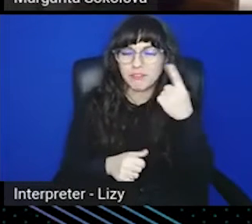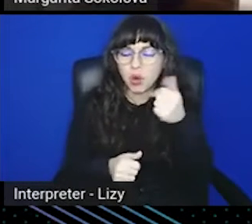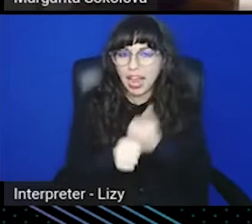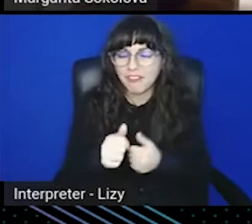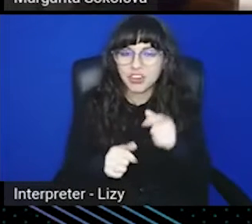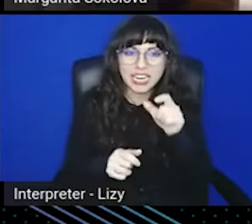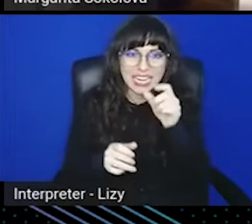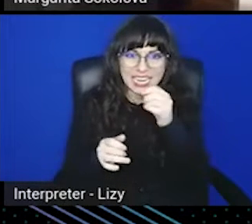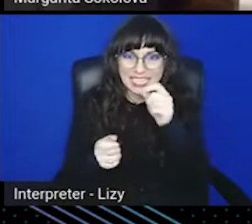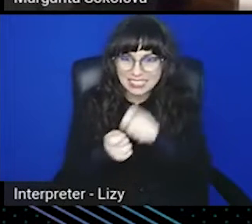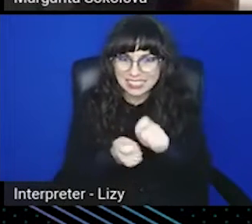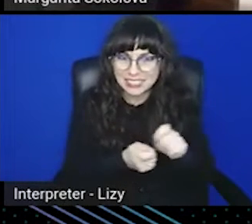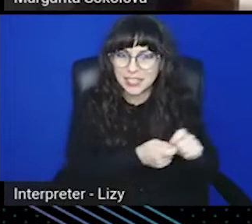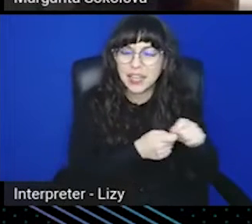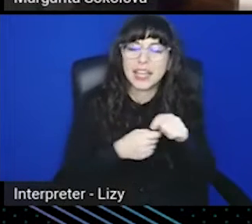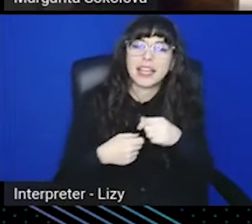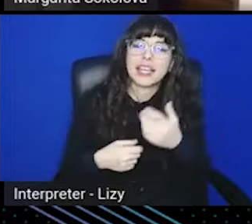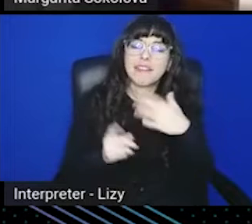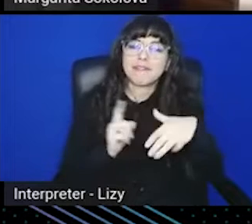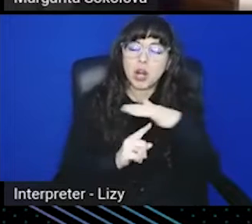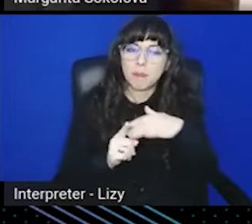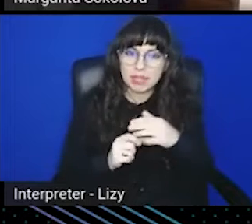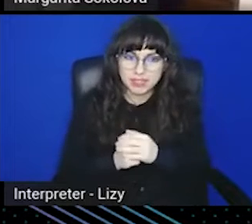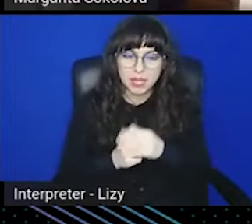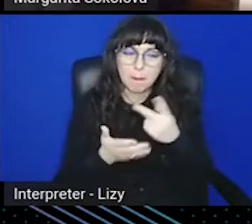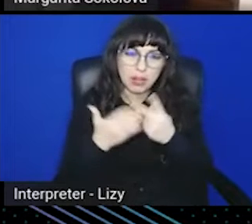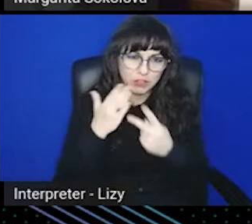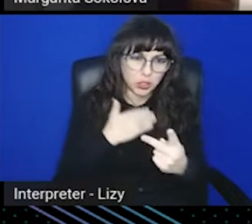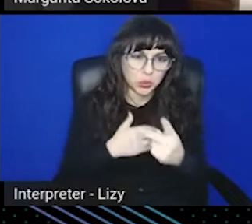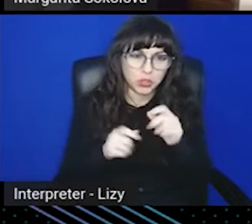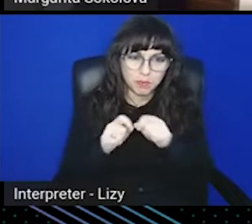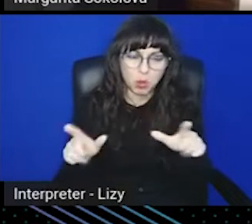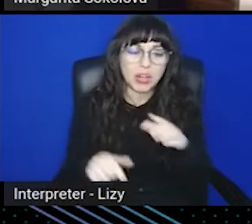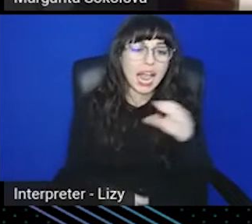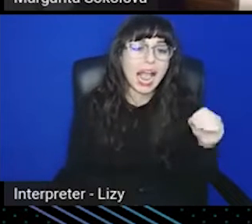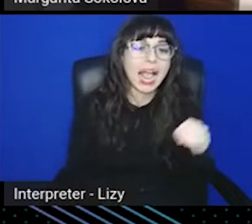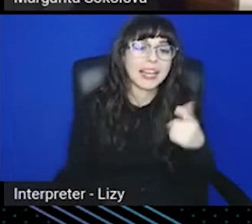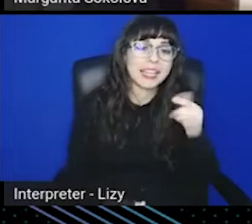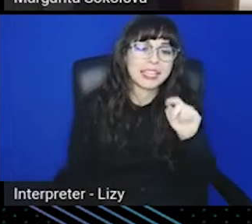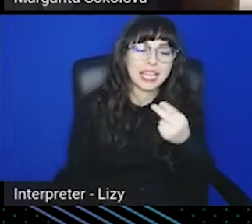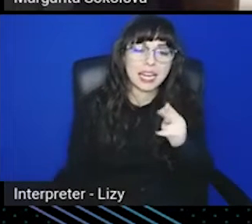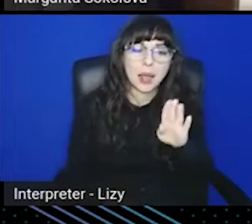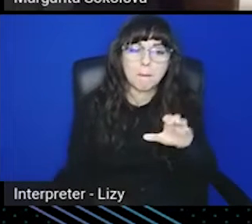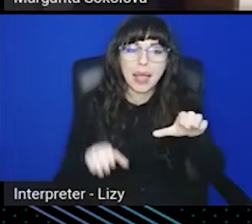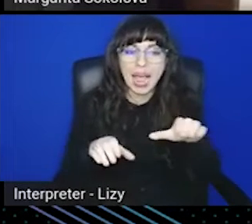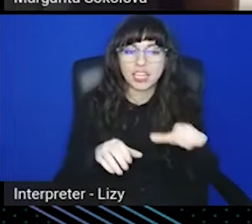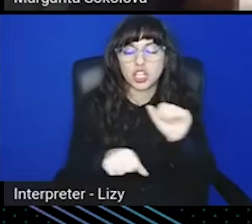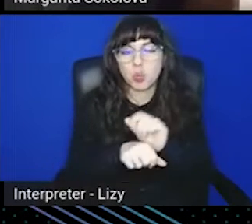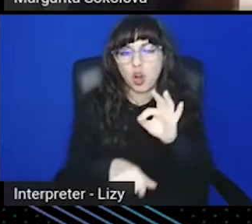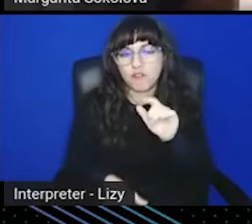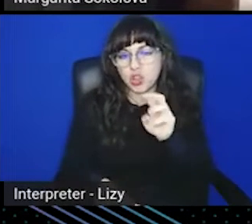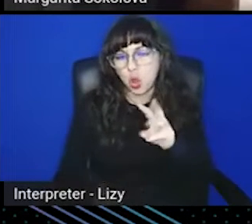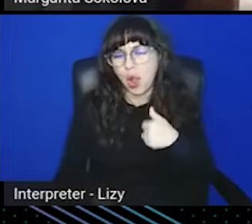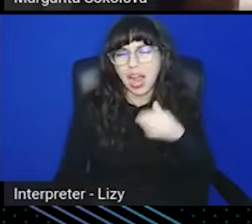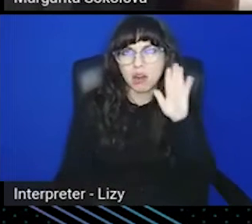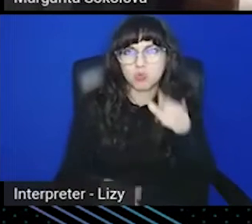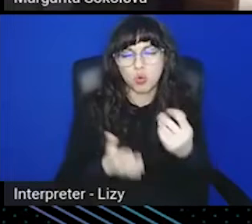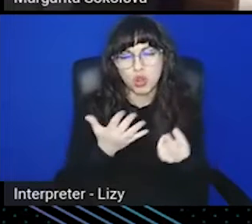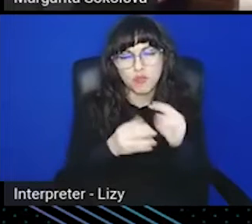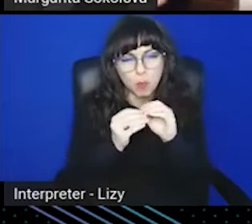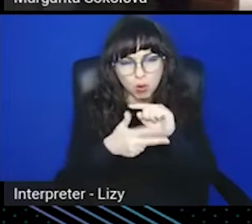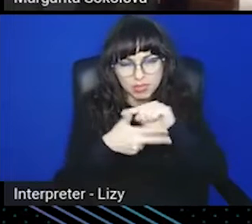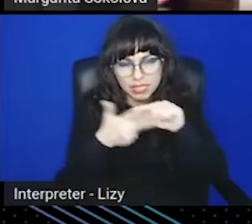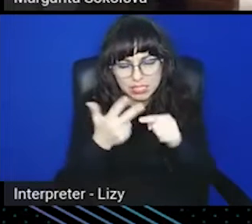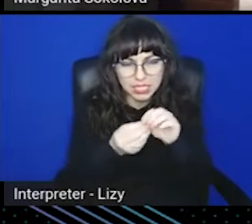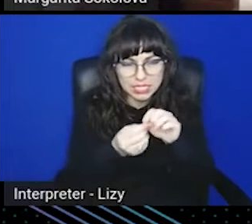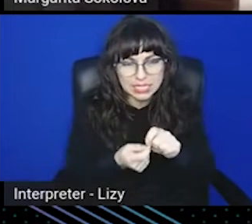deployed. And it also has the code for my GitHub Action workflow. So I'll be reviewing these in a little bit more detail, but I'm